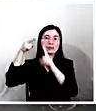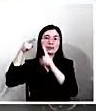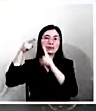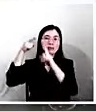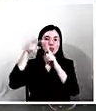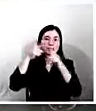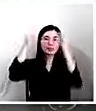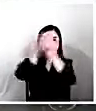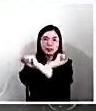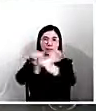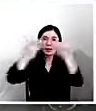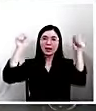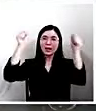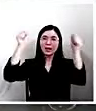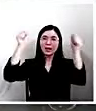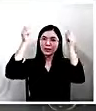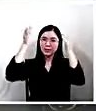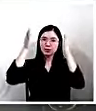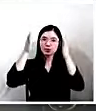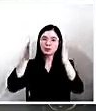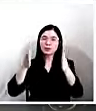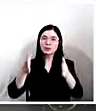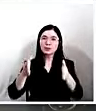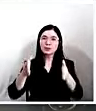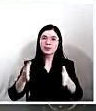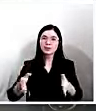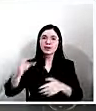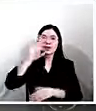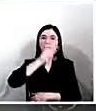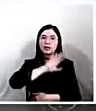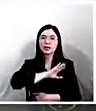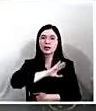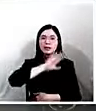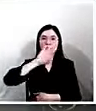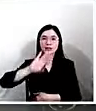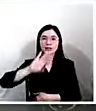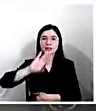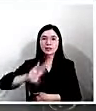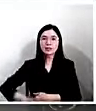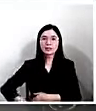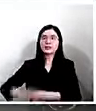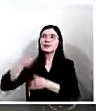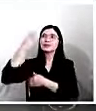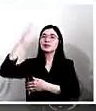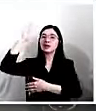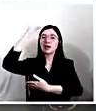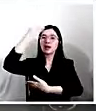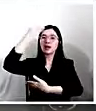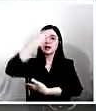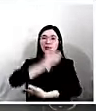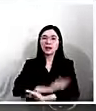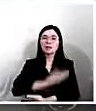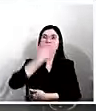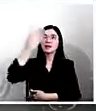kagadalaman sa ang lulwas, si Kristo na anak